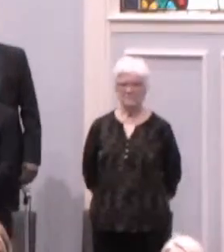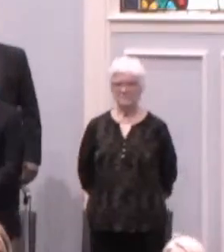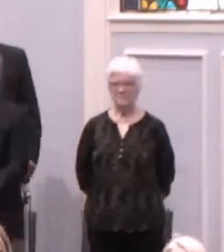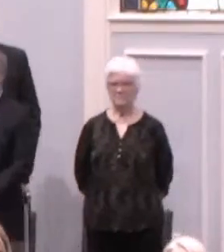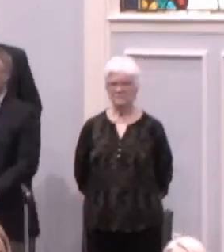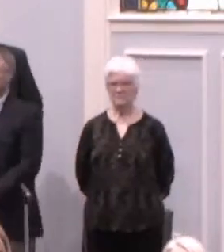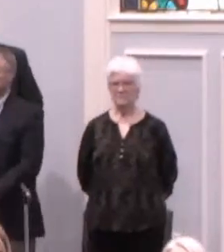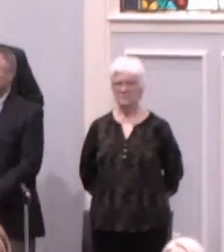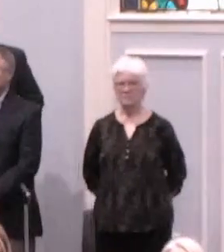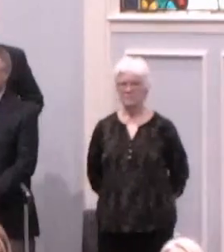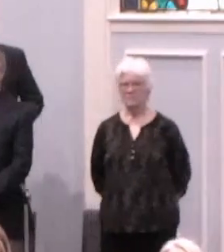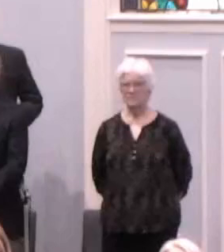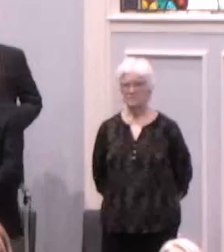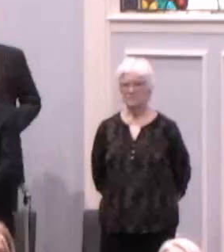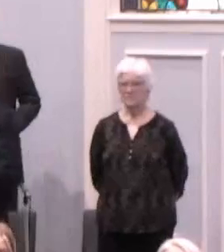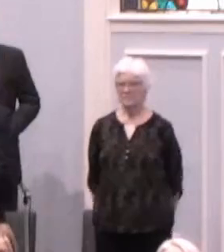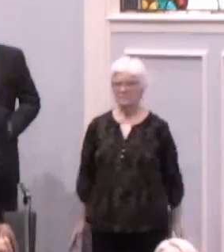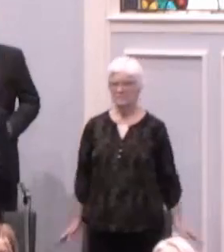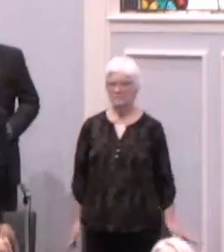1, 2, 3, 4.